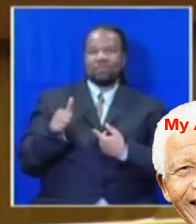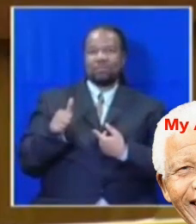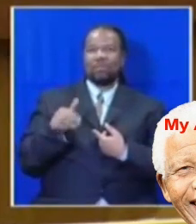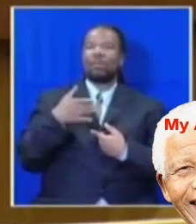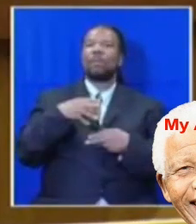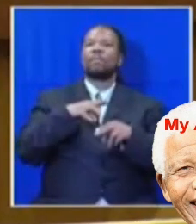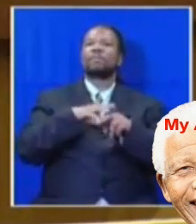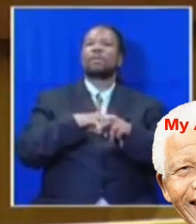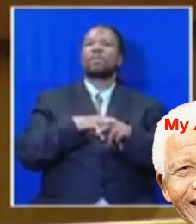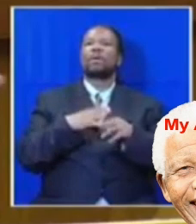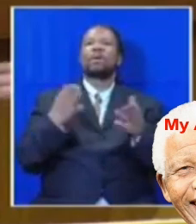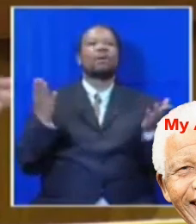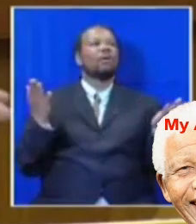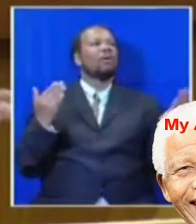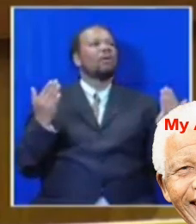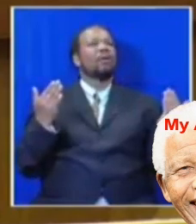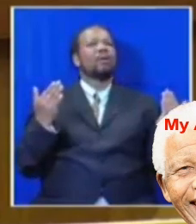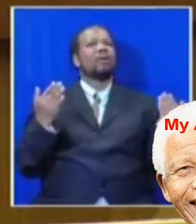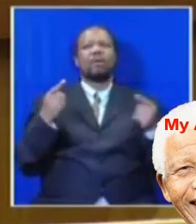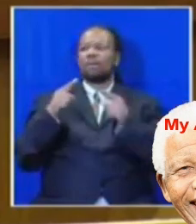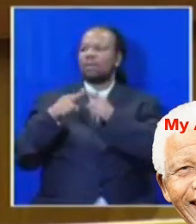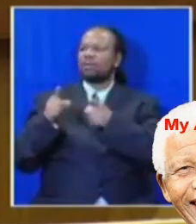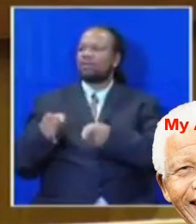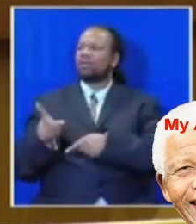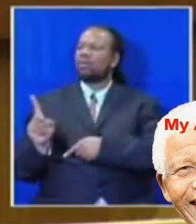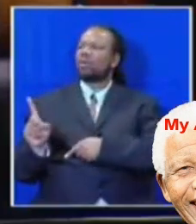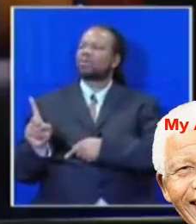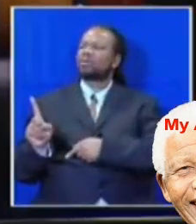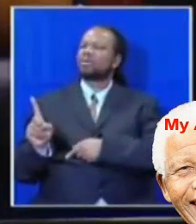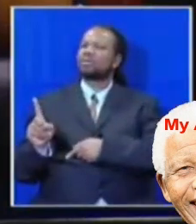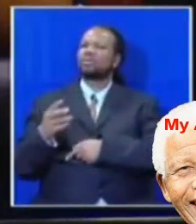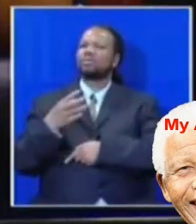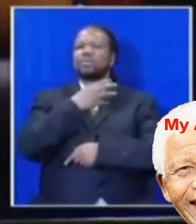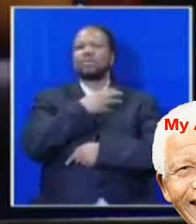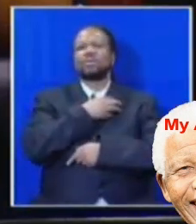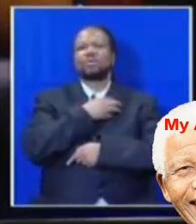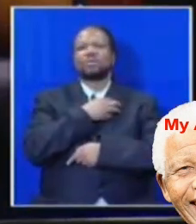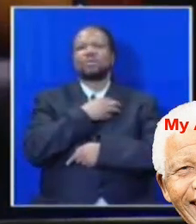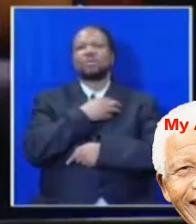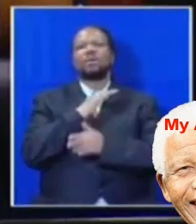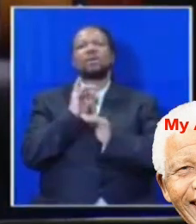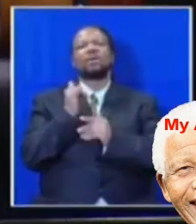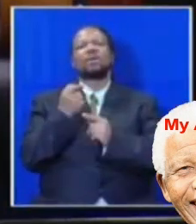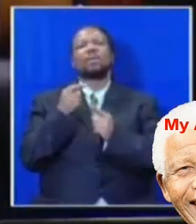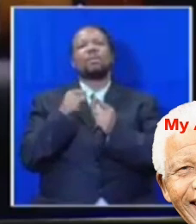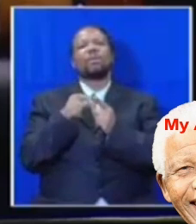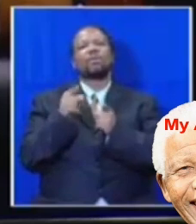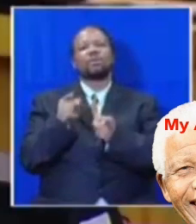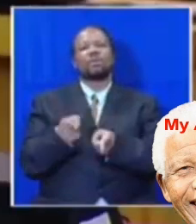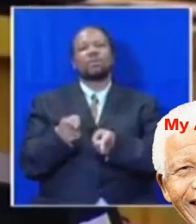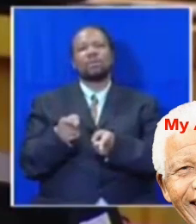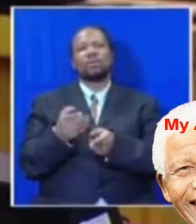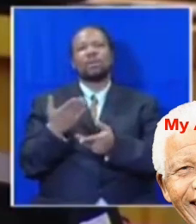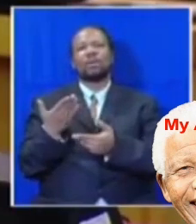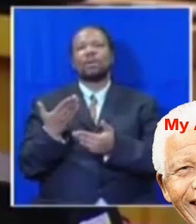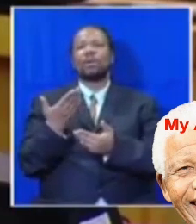fight them. Mthembu, there's another point of order. What is your point of order, honorable minister? My point of order, Chair, is that the